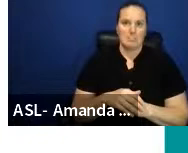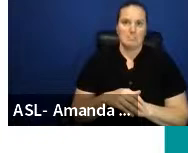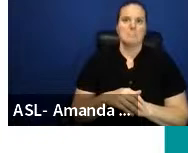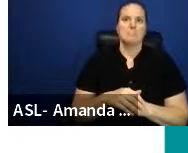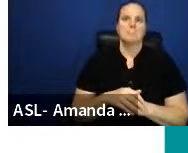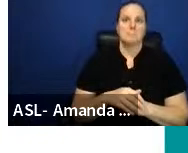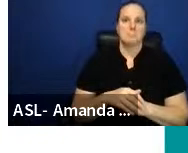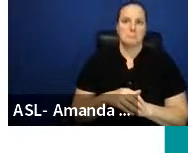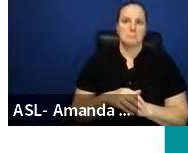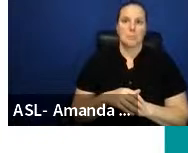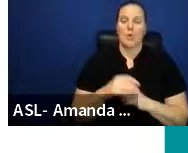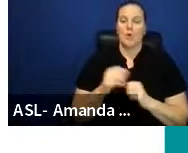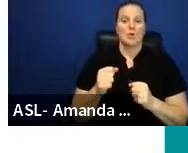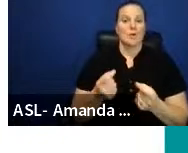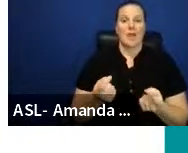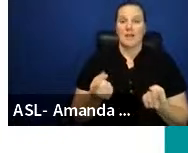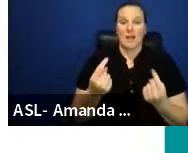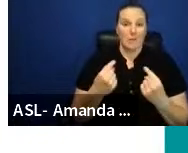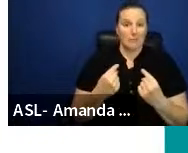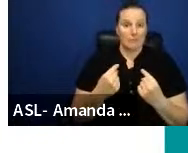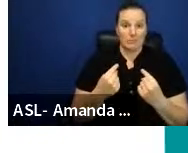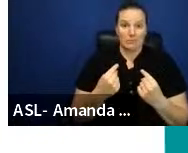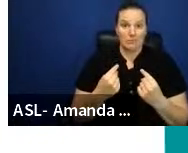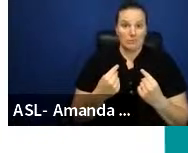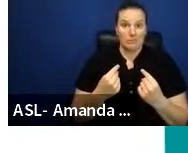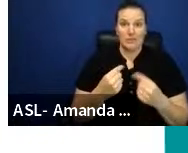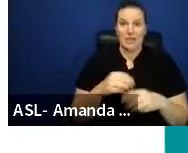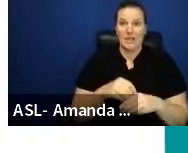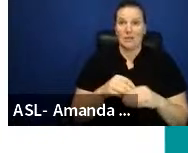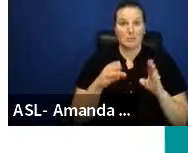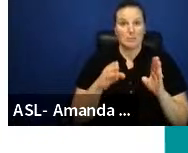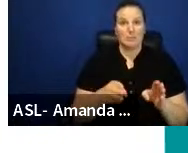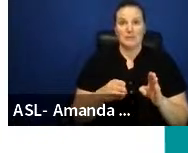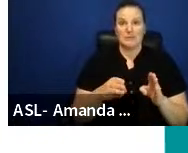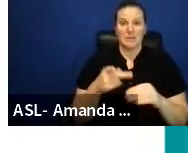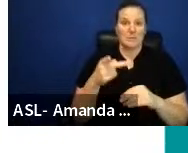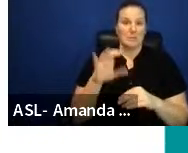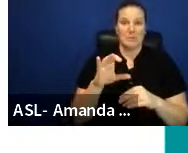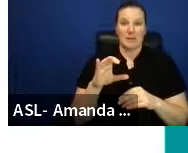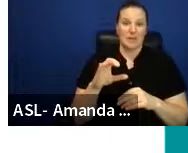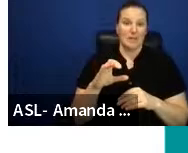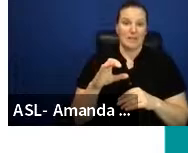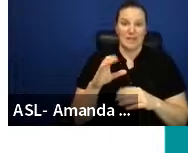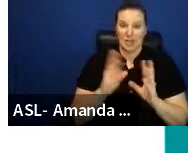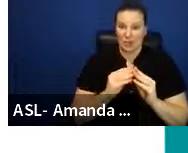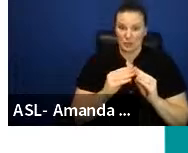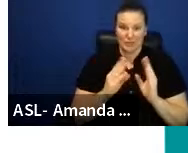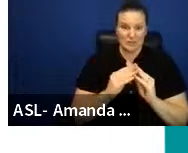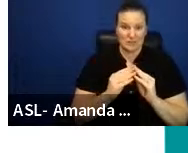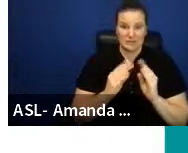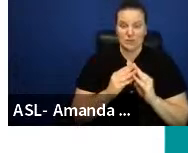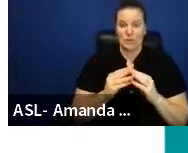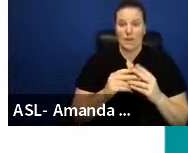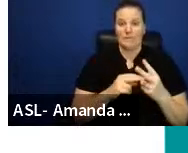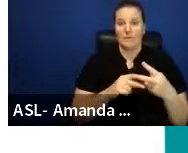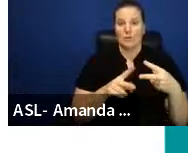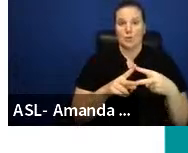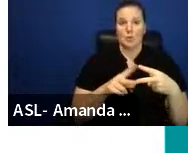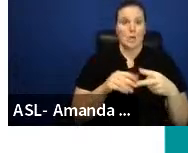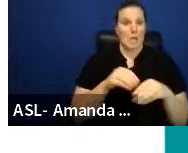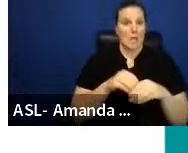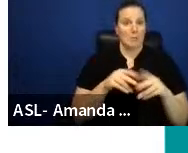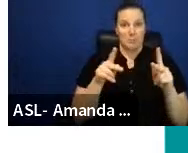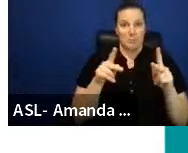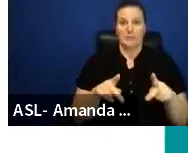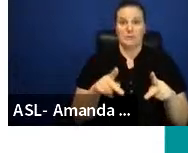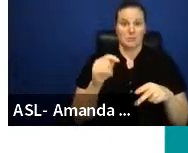Or you can come at our in-person public hearings. And we will have 2 in-person